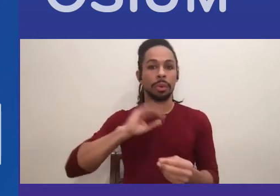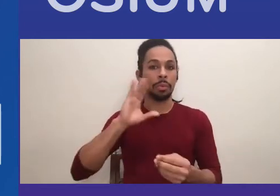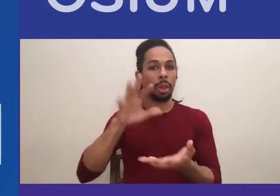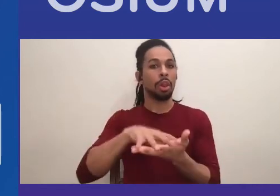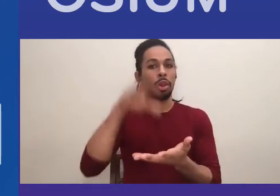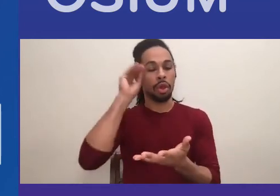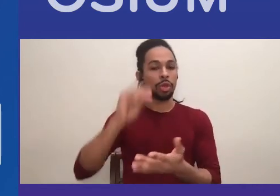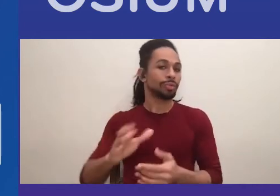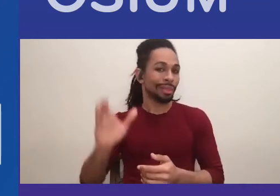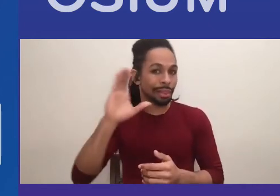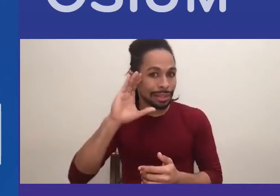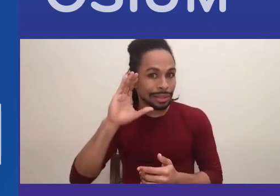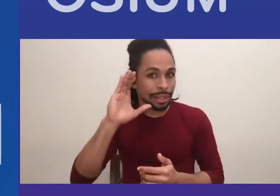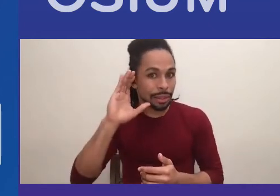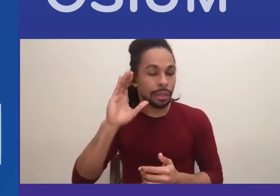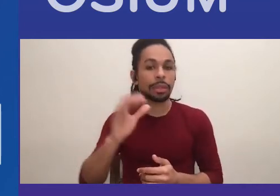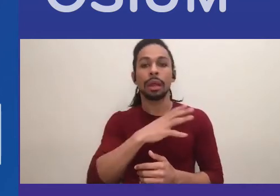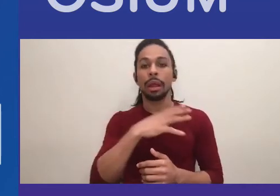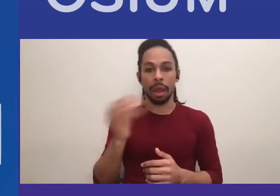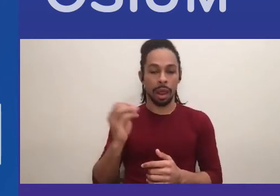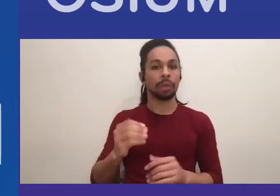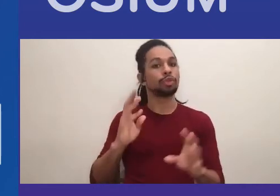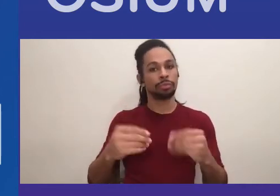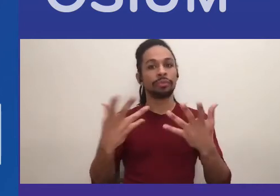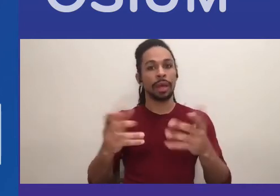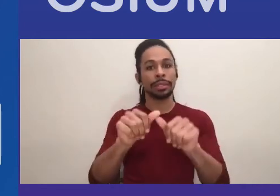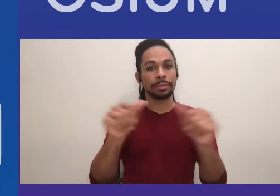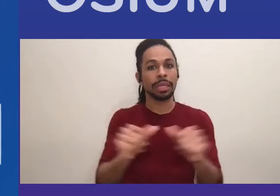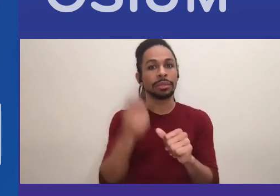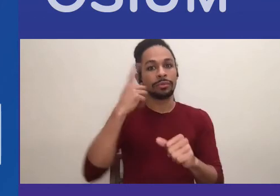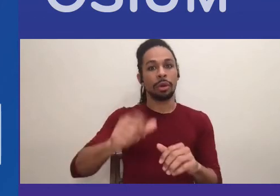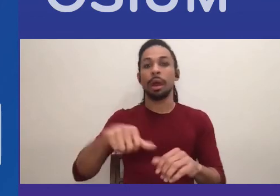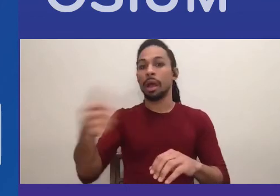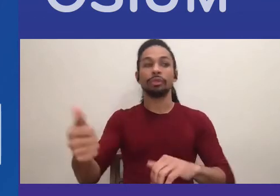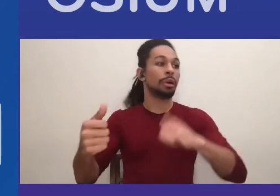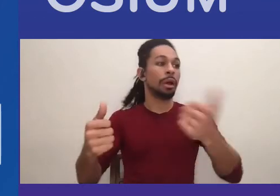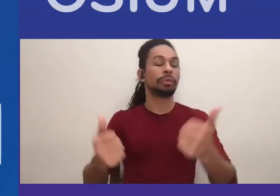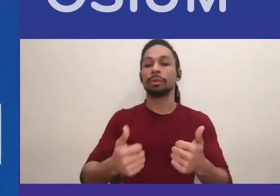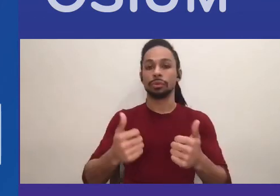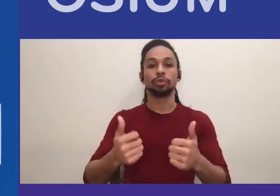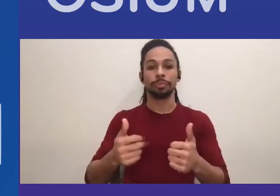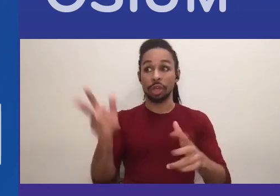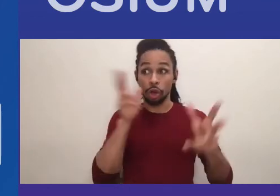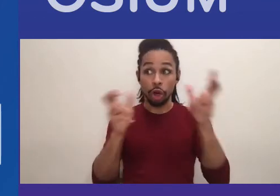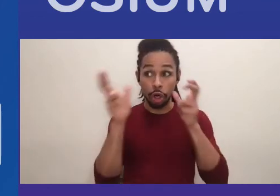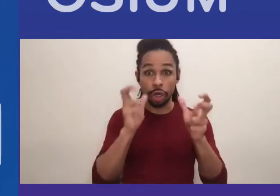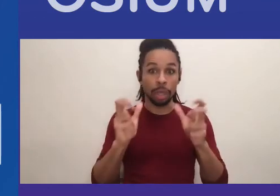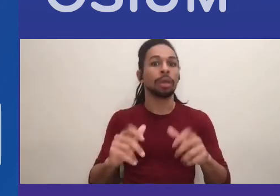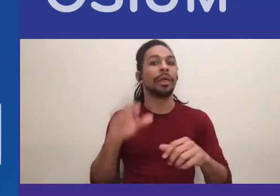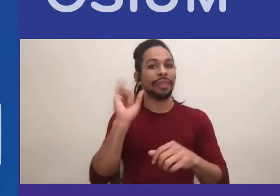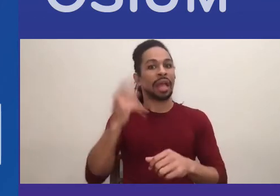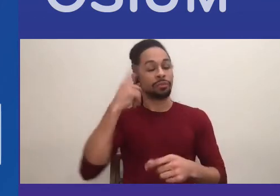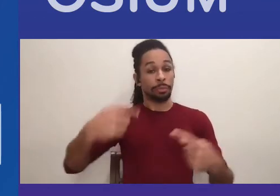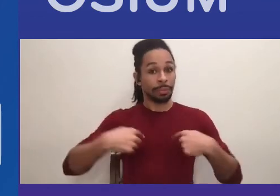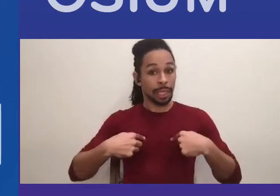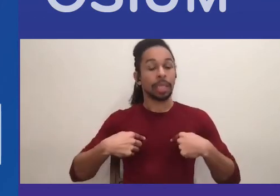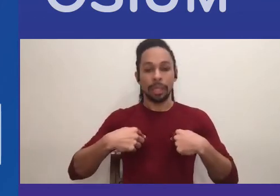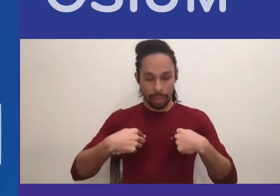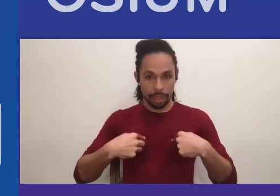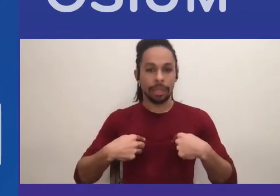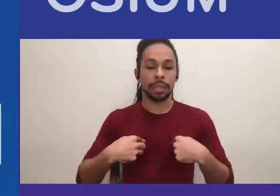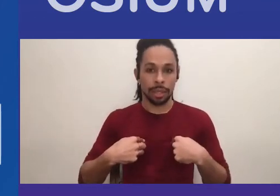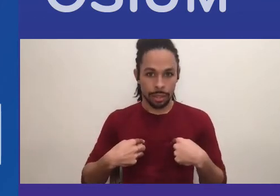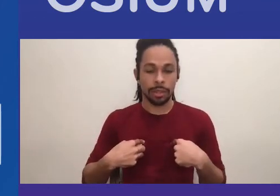listen and to provide space to others to be heard. That's, to me, kind of like